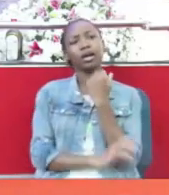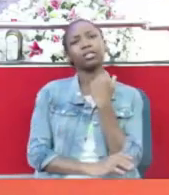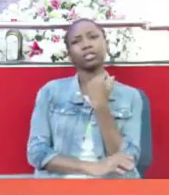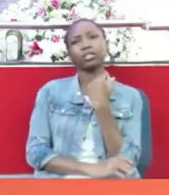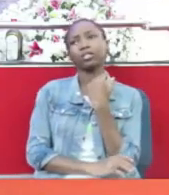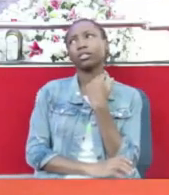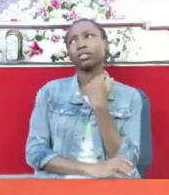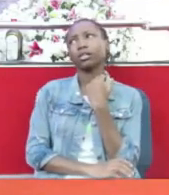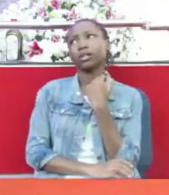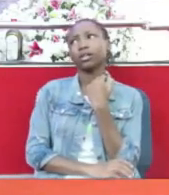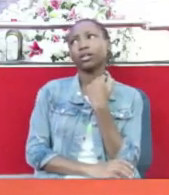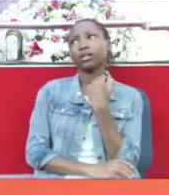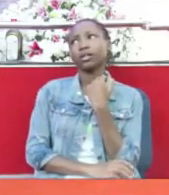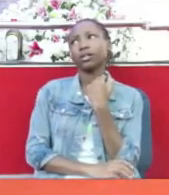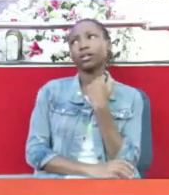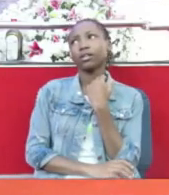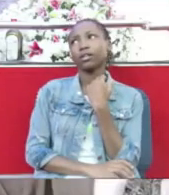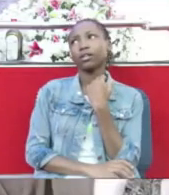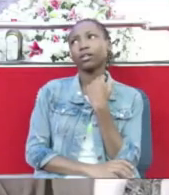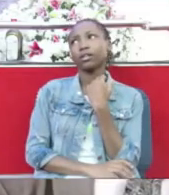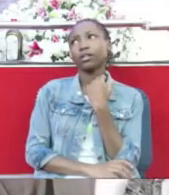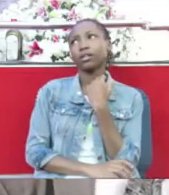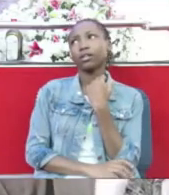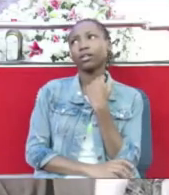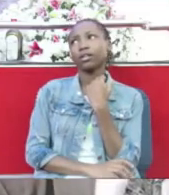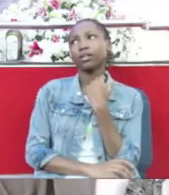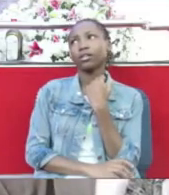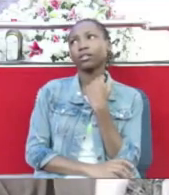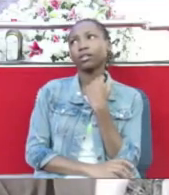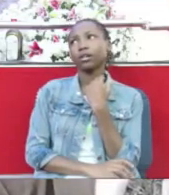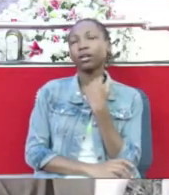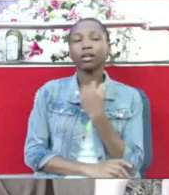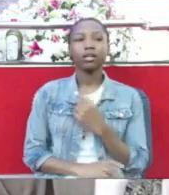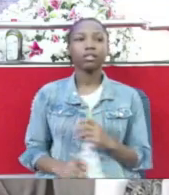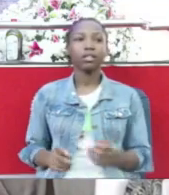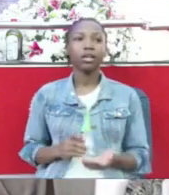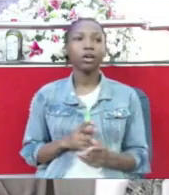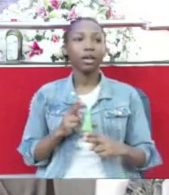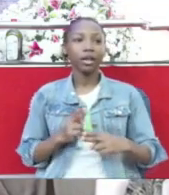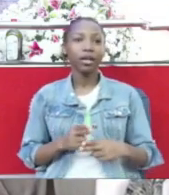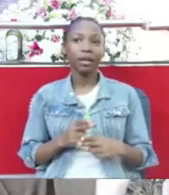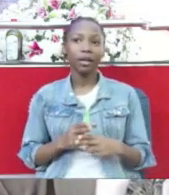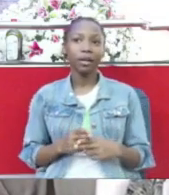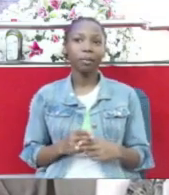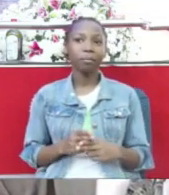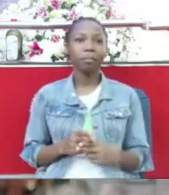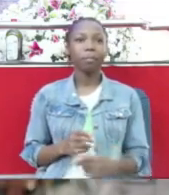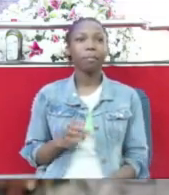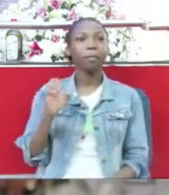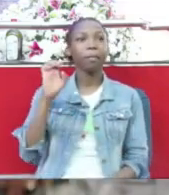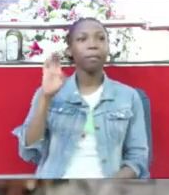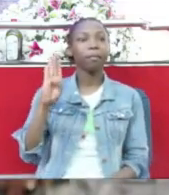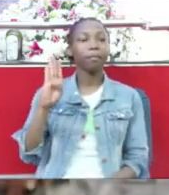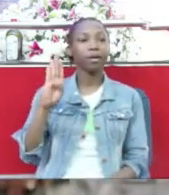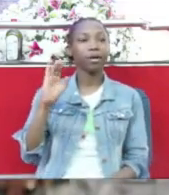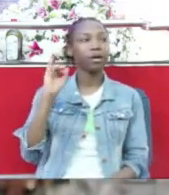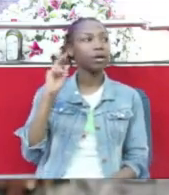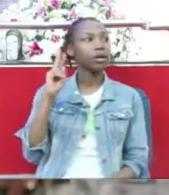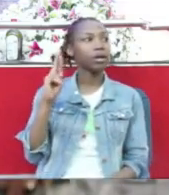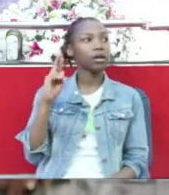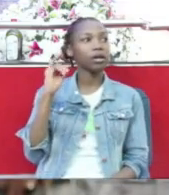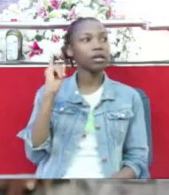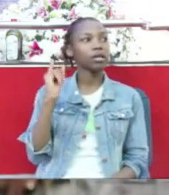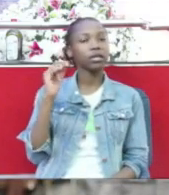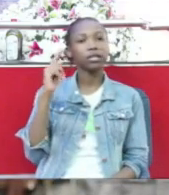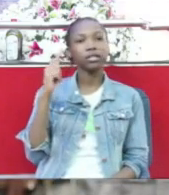Great Britain, to make up for the size. Yeah? Now, God used that. Okay?